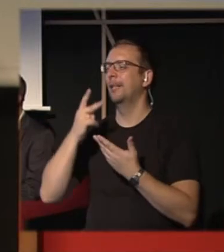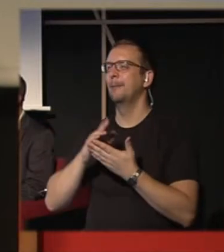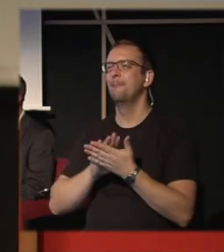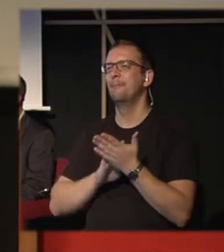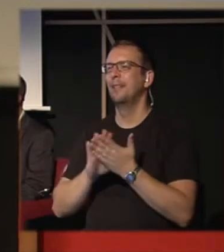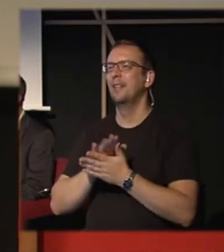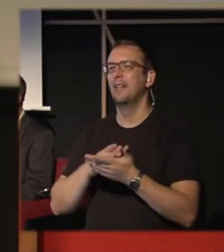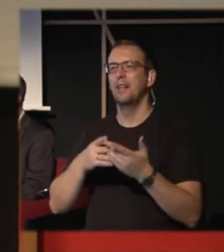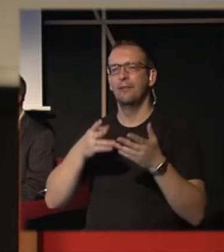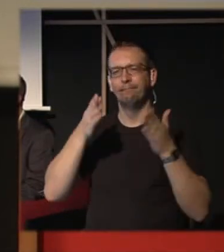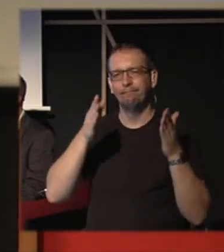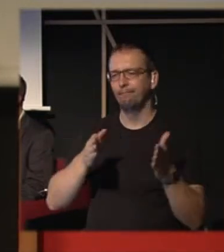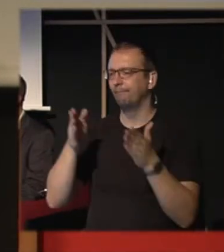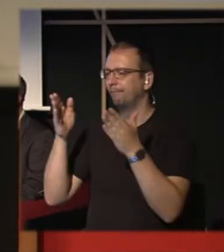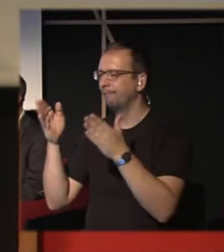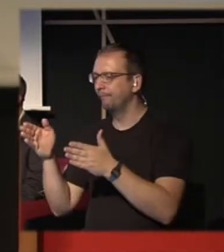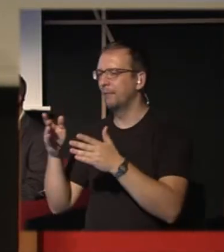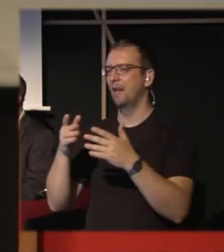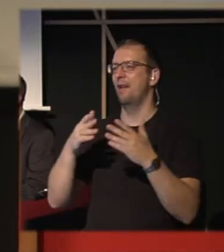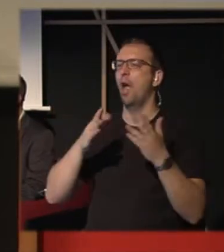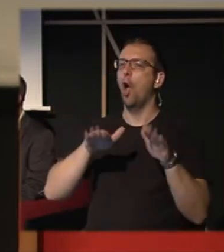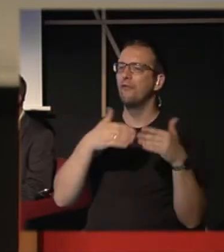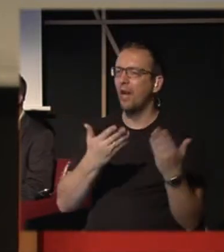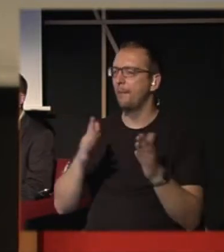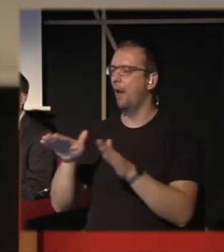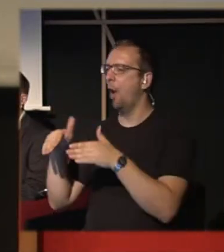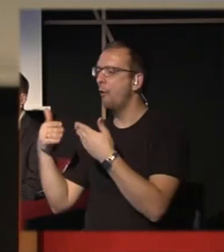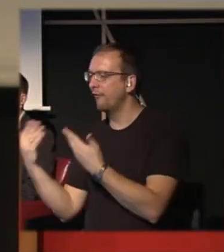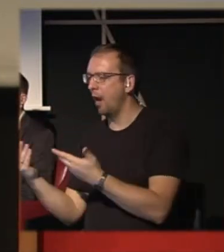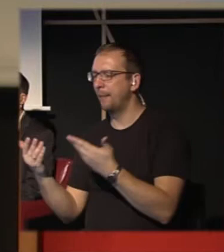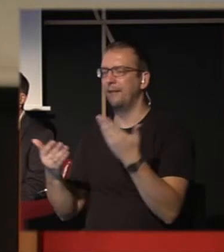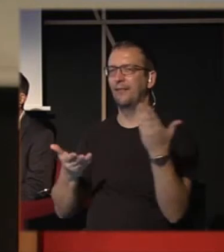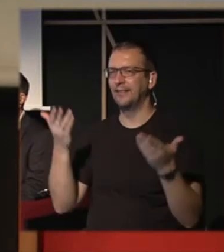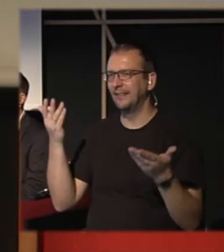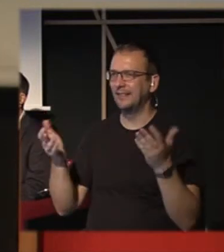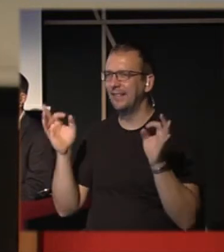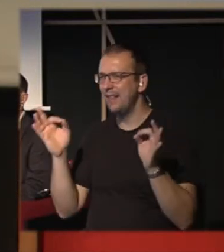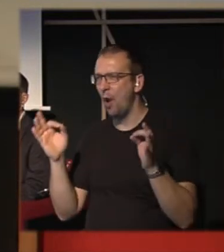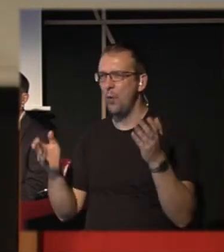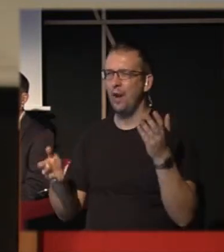start gaining traction, and we will see a lot of better results, as this has shown.